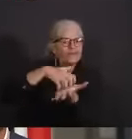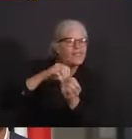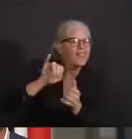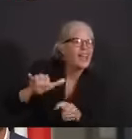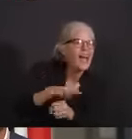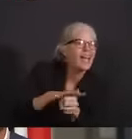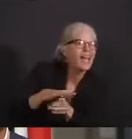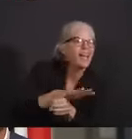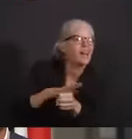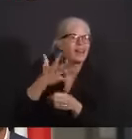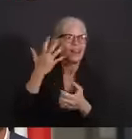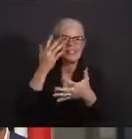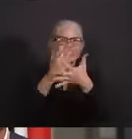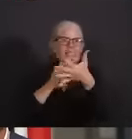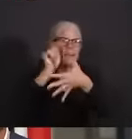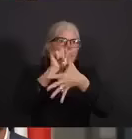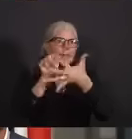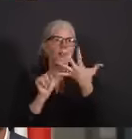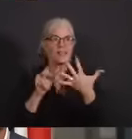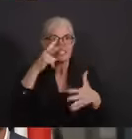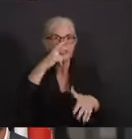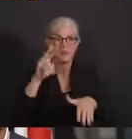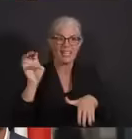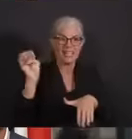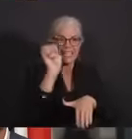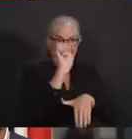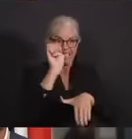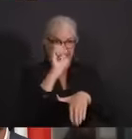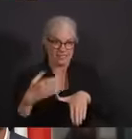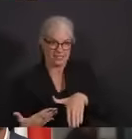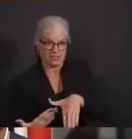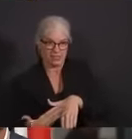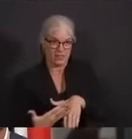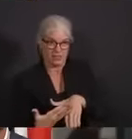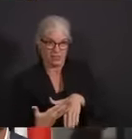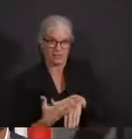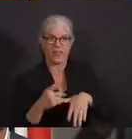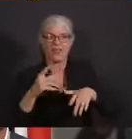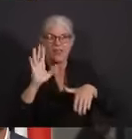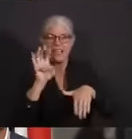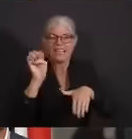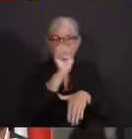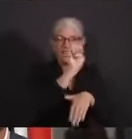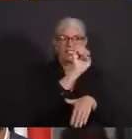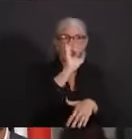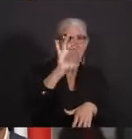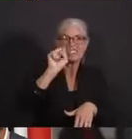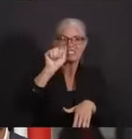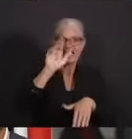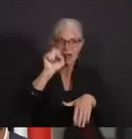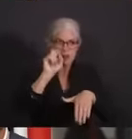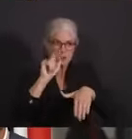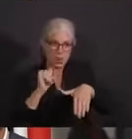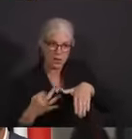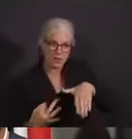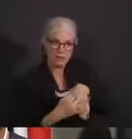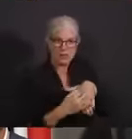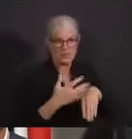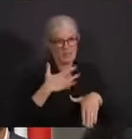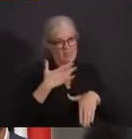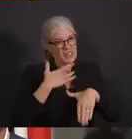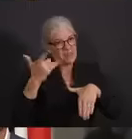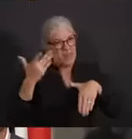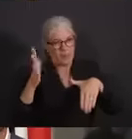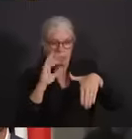It kind of went east into Sarasota County. I don't know where they're going to say the landfall was. Maybe Venice, from what I'm looking on the radar.